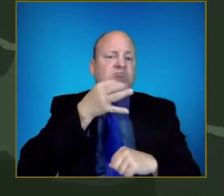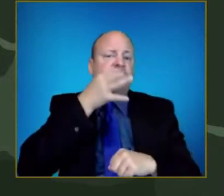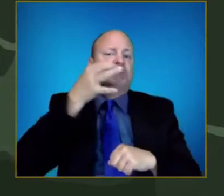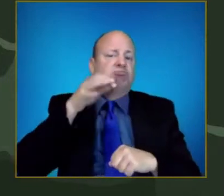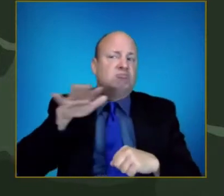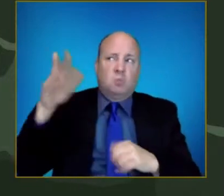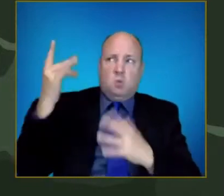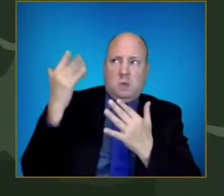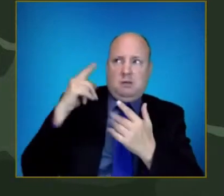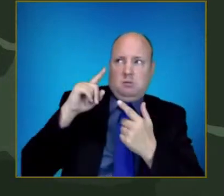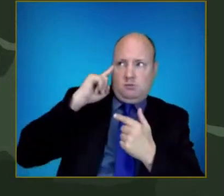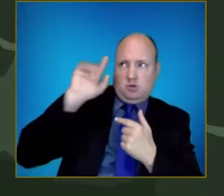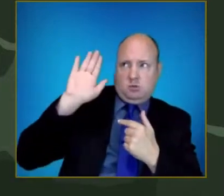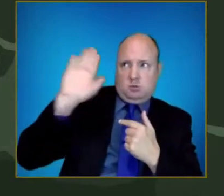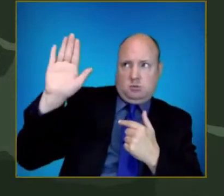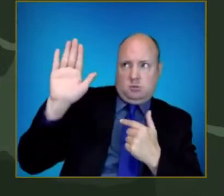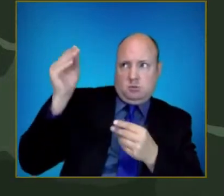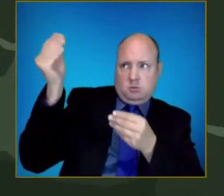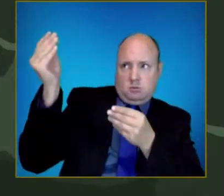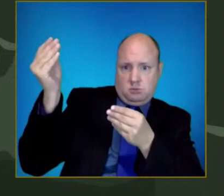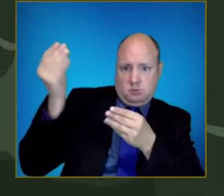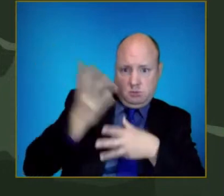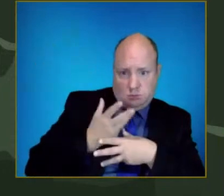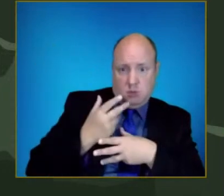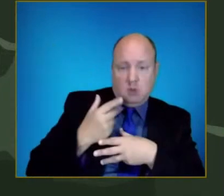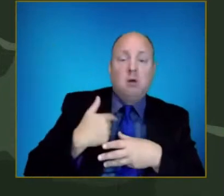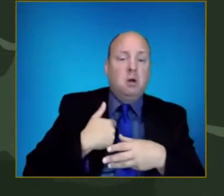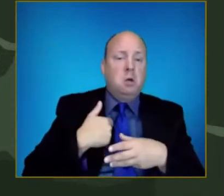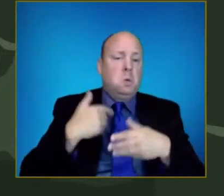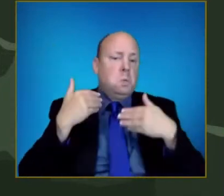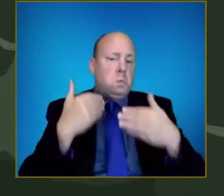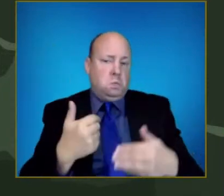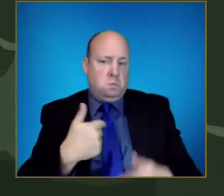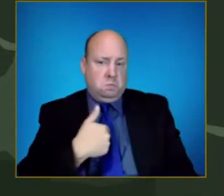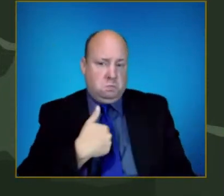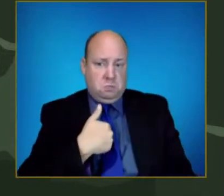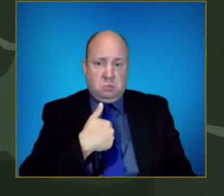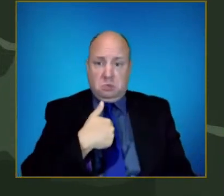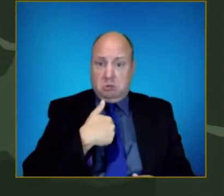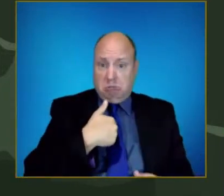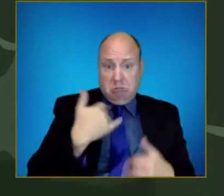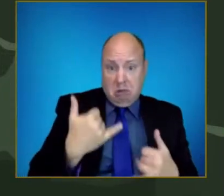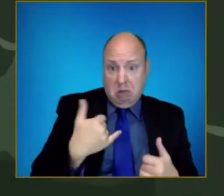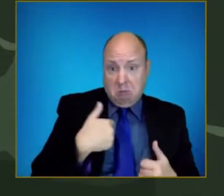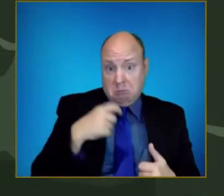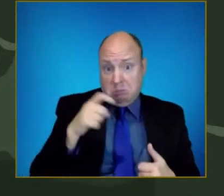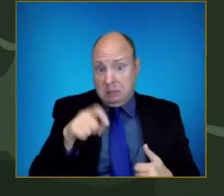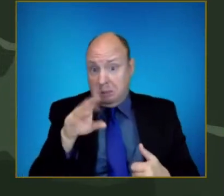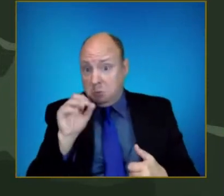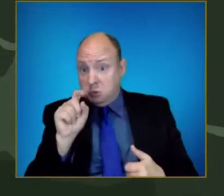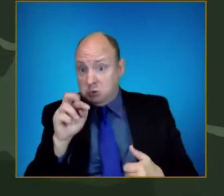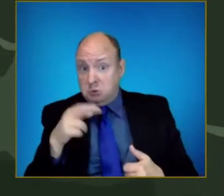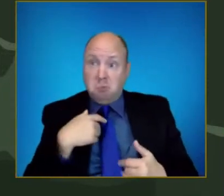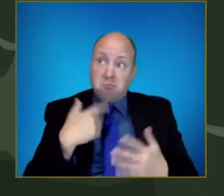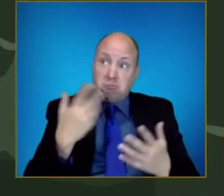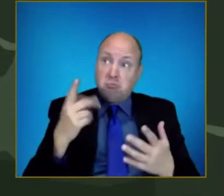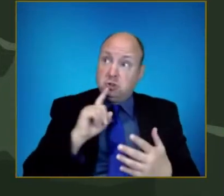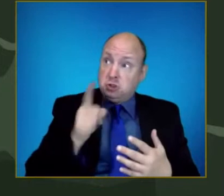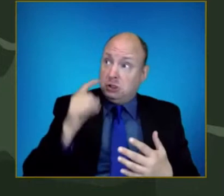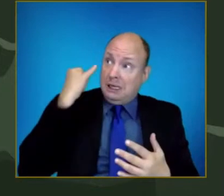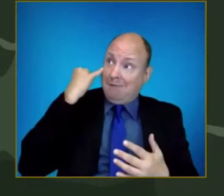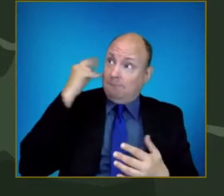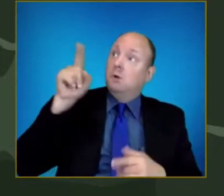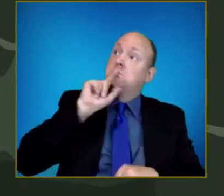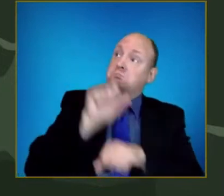that folks like myself need to be boosted. And I'll turn the remainder of your question over to